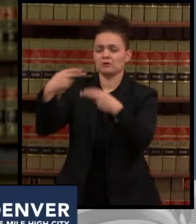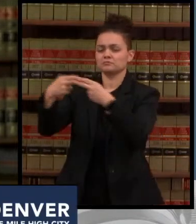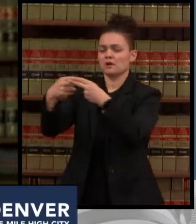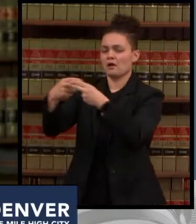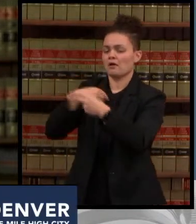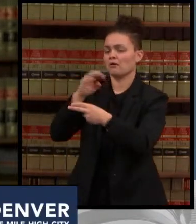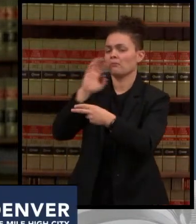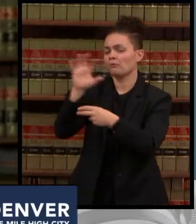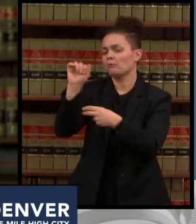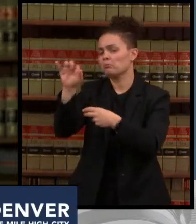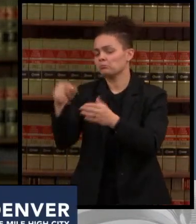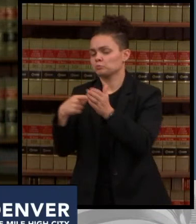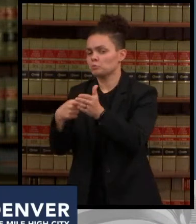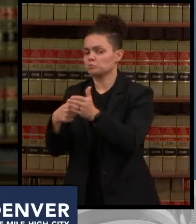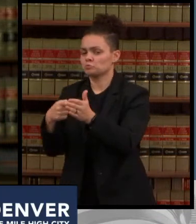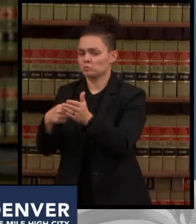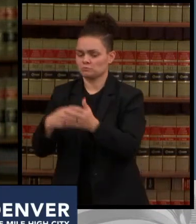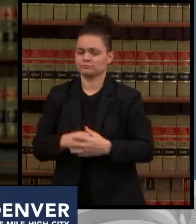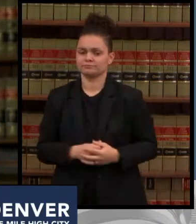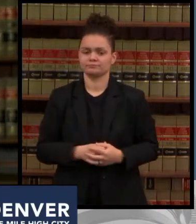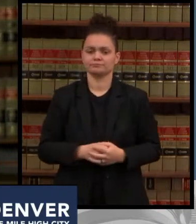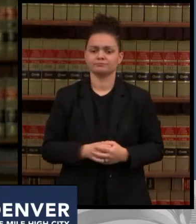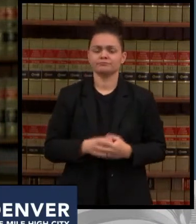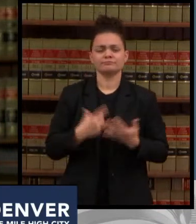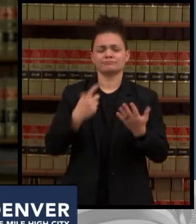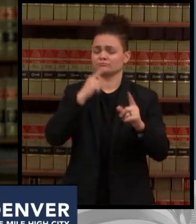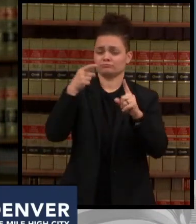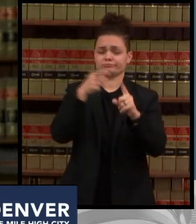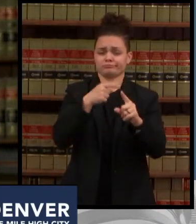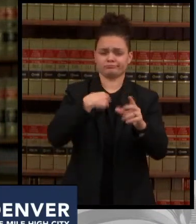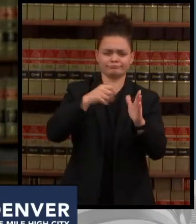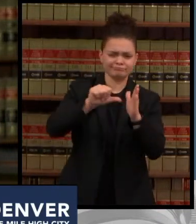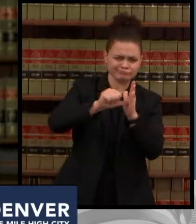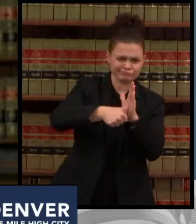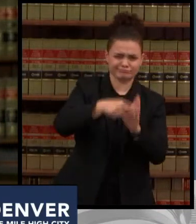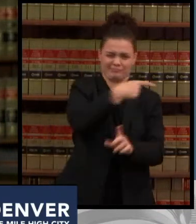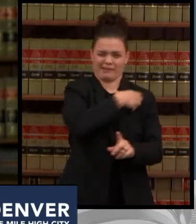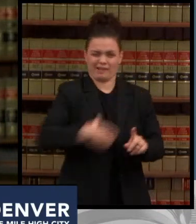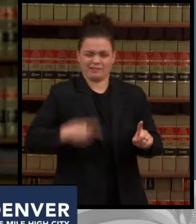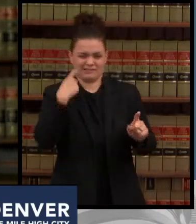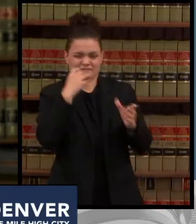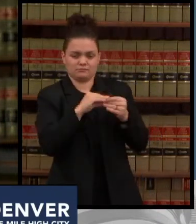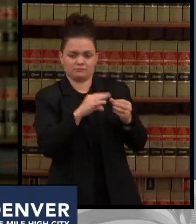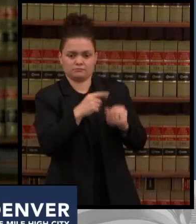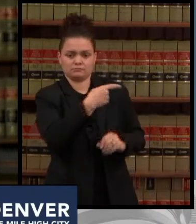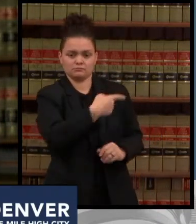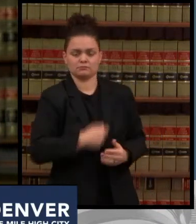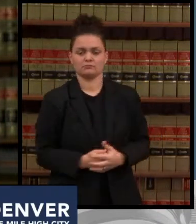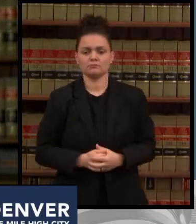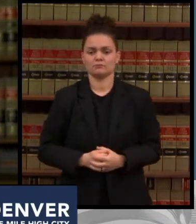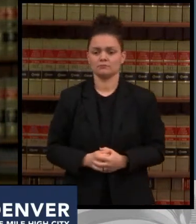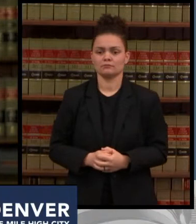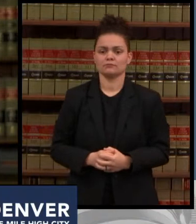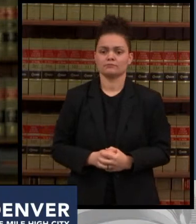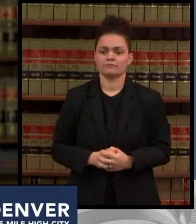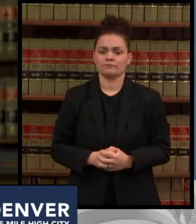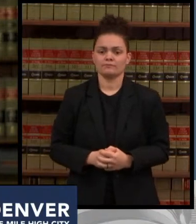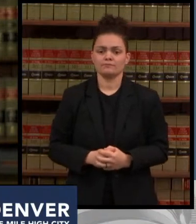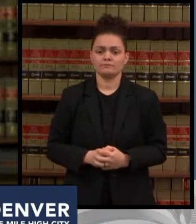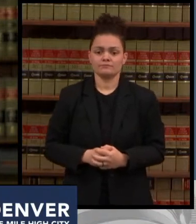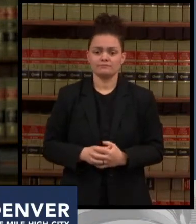to reinforce some of the comments that were made by the Mayor. Let's be clear about why we're doing